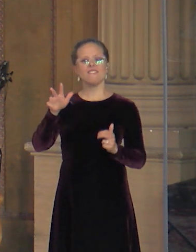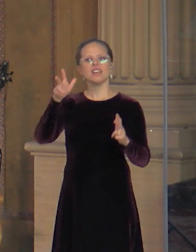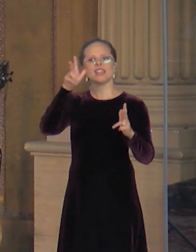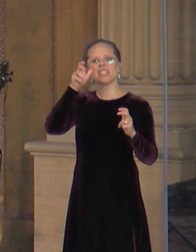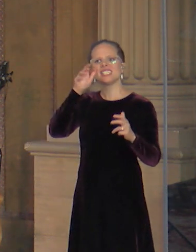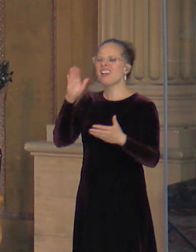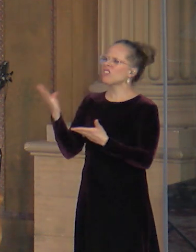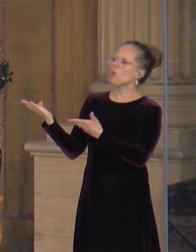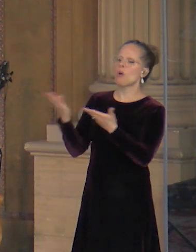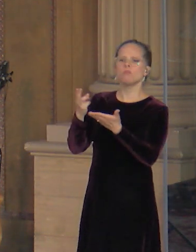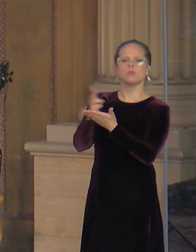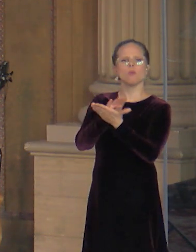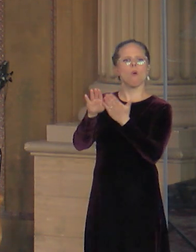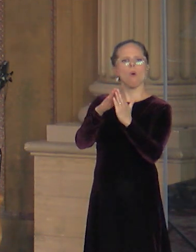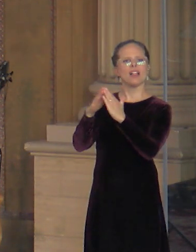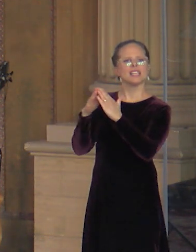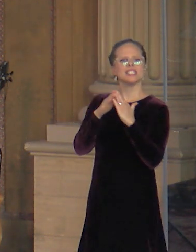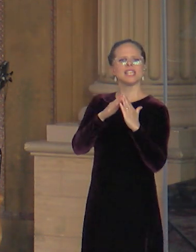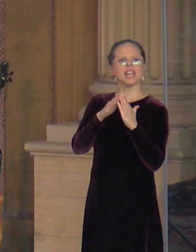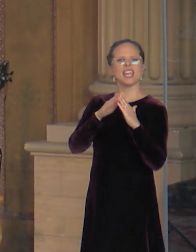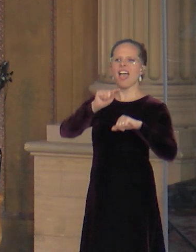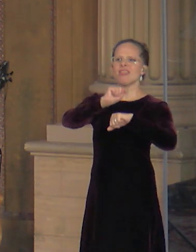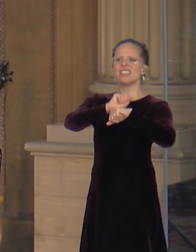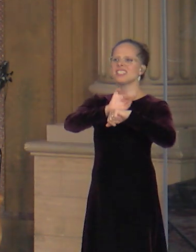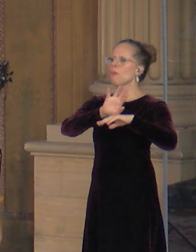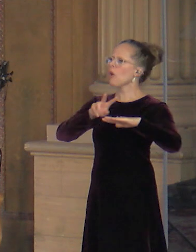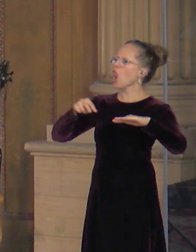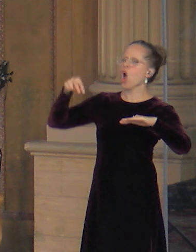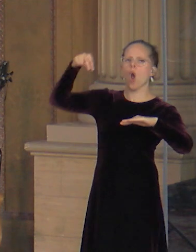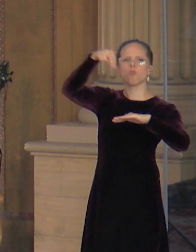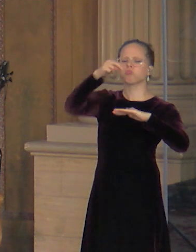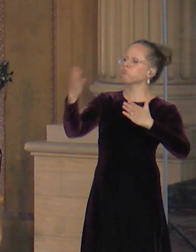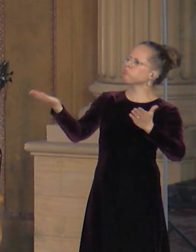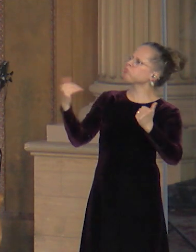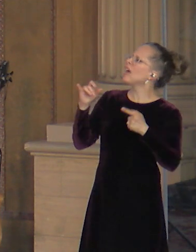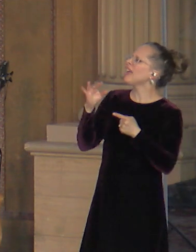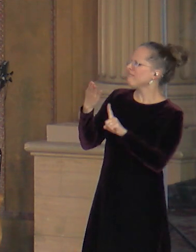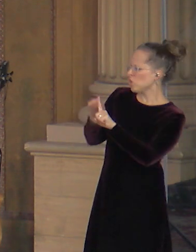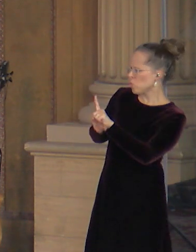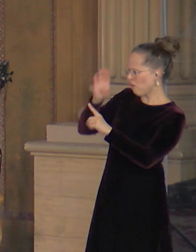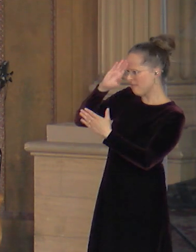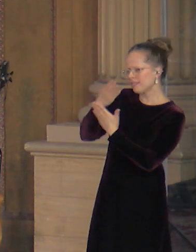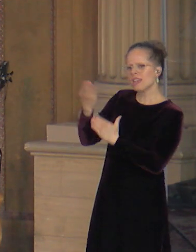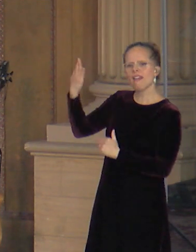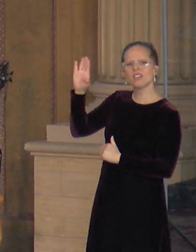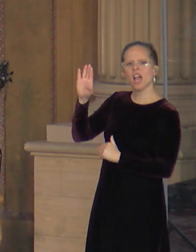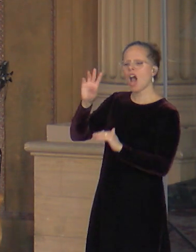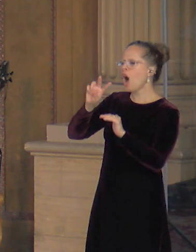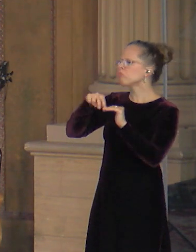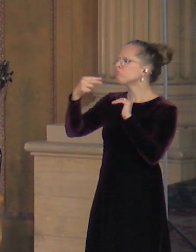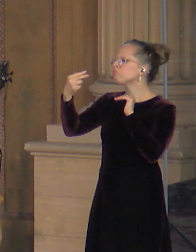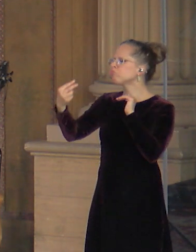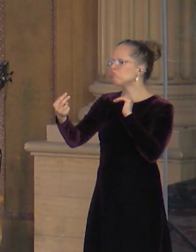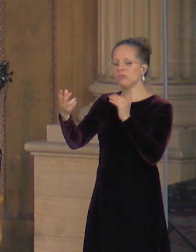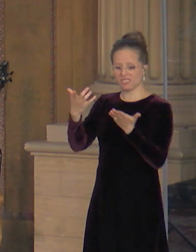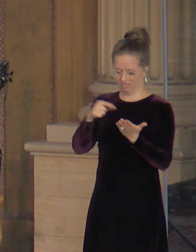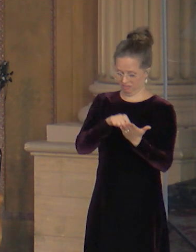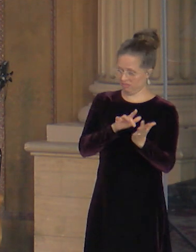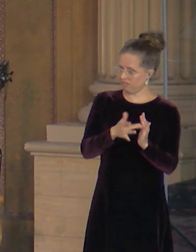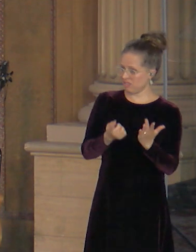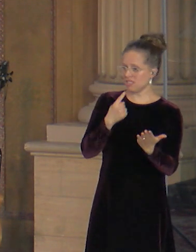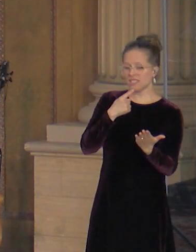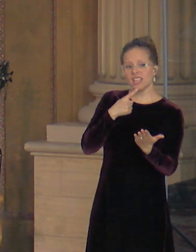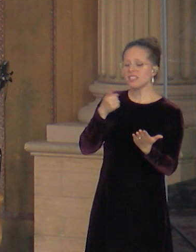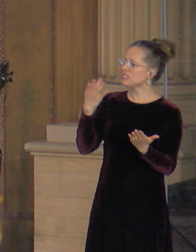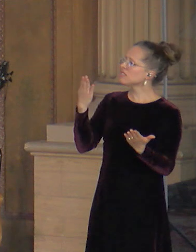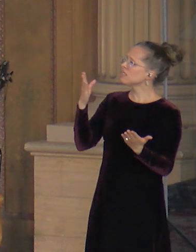holy city and set him on the pinnacle of the temple and said to him if you are the son of God throw yourself down for it's written he will command his angels concerning